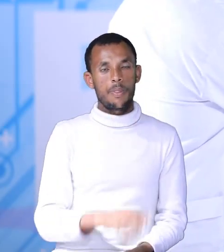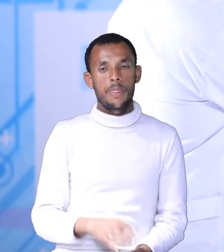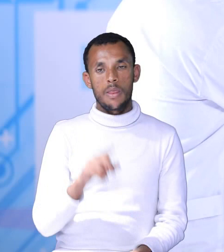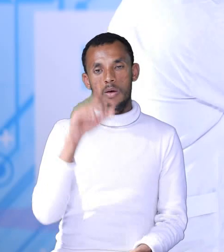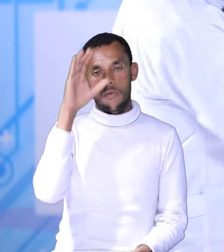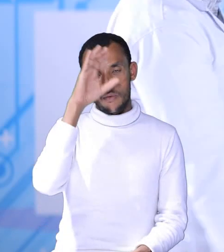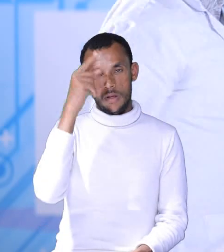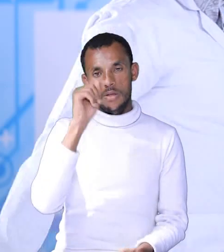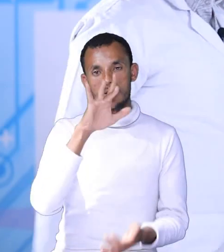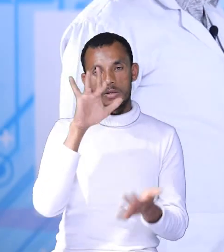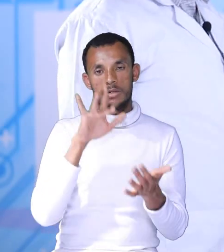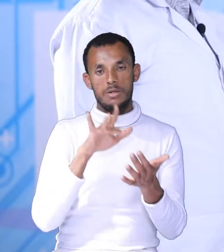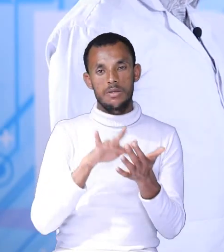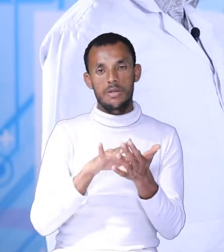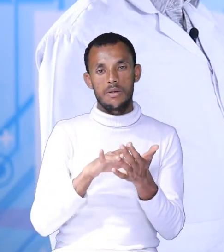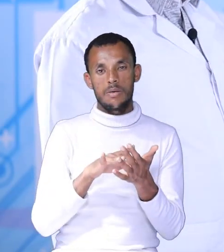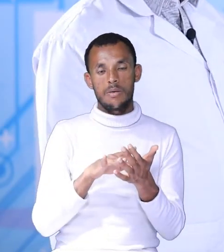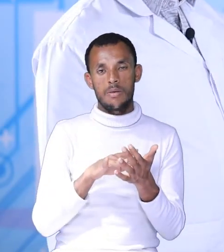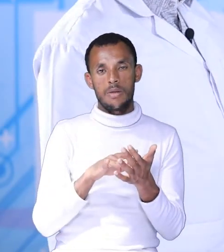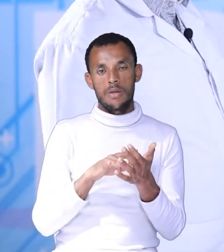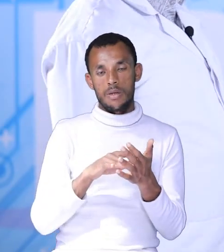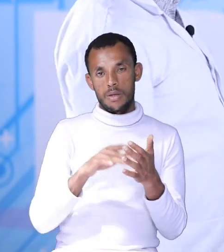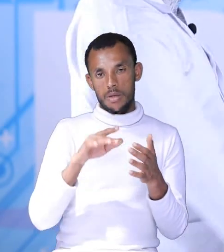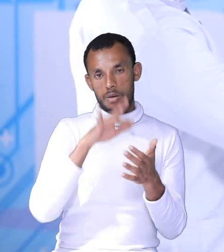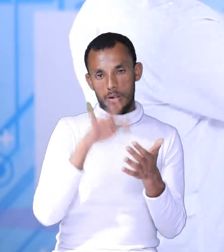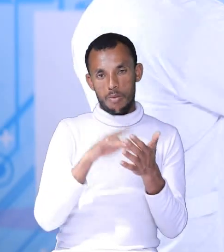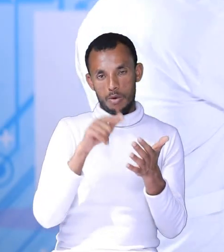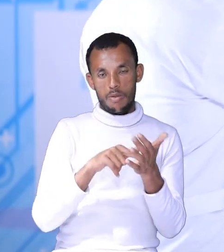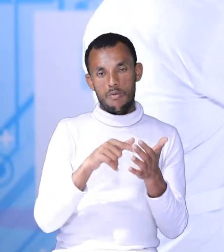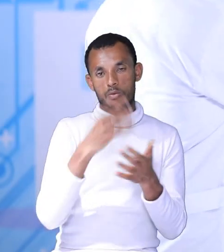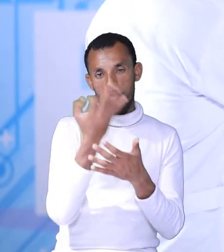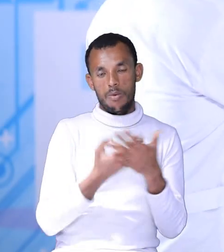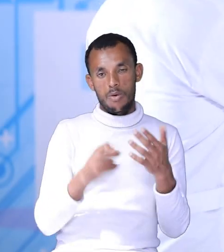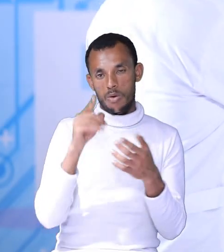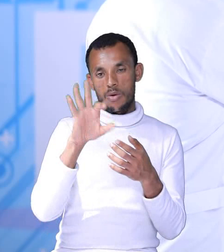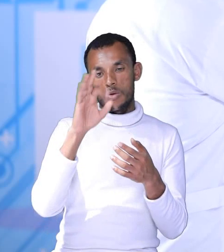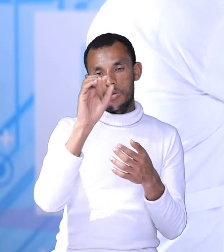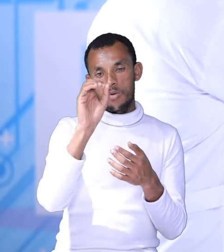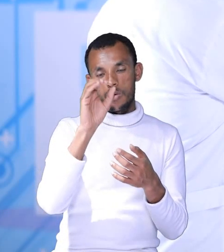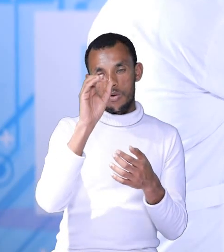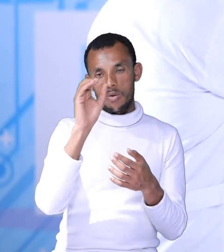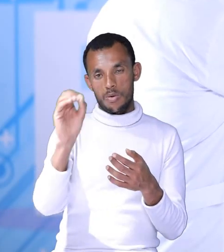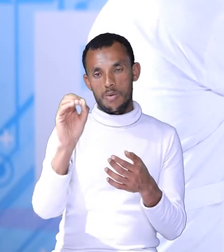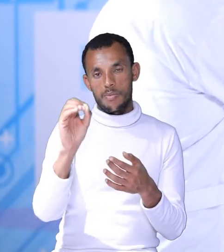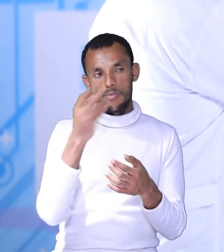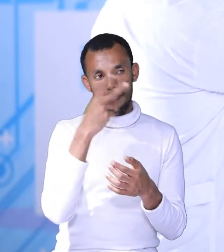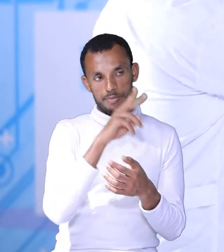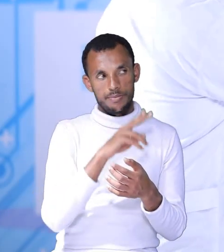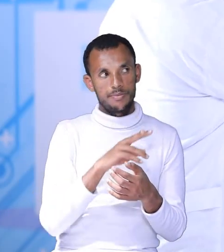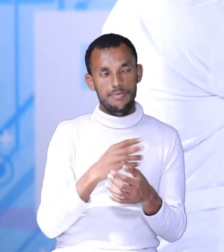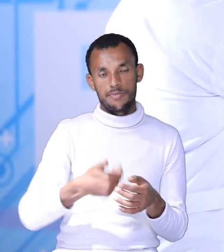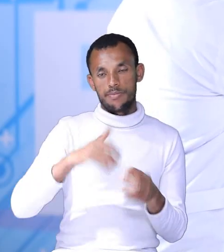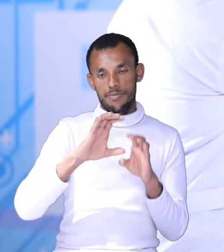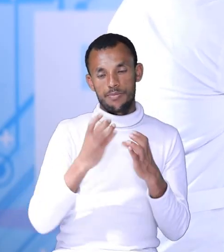you can find the center by taking the midpoint formula. Therefore, this one 0, 0, 0. The